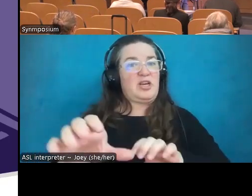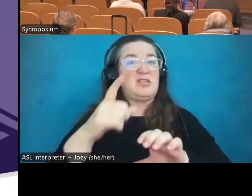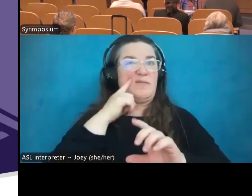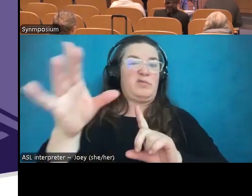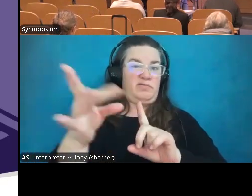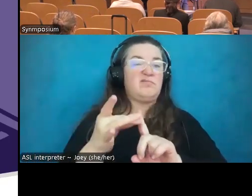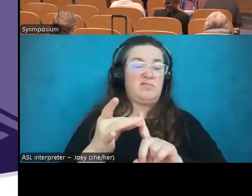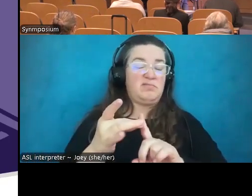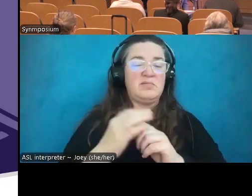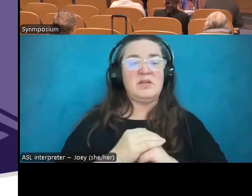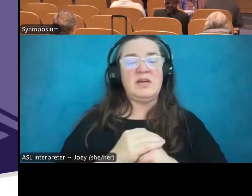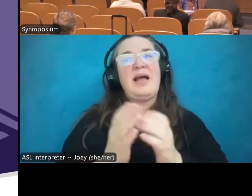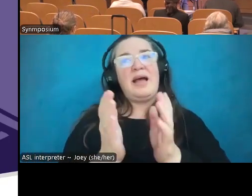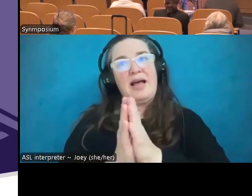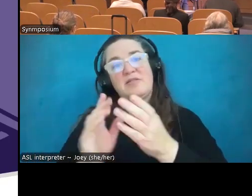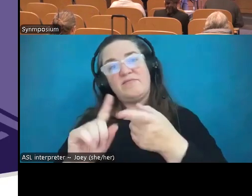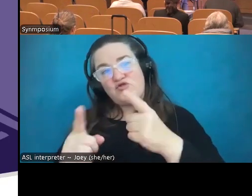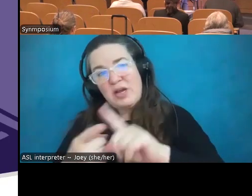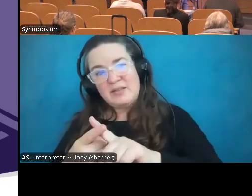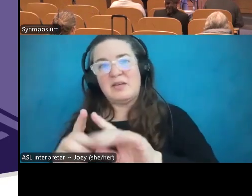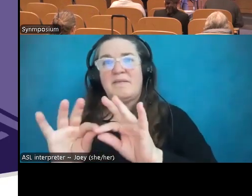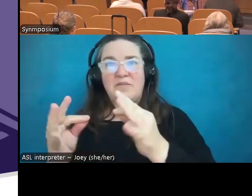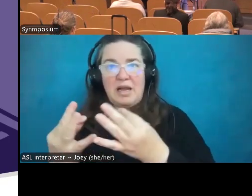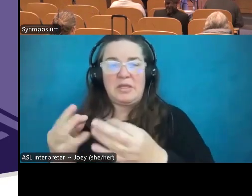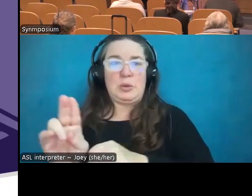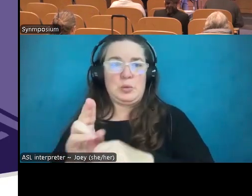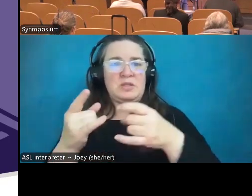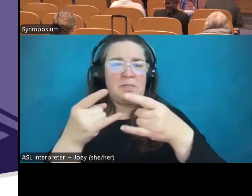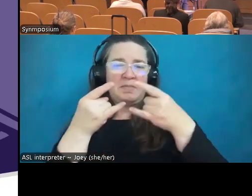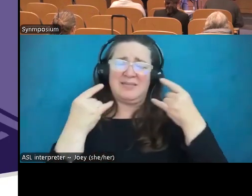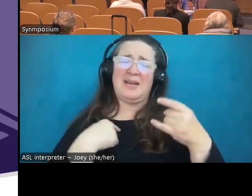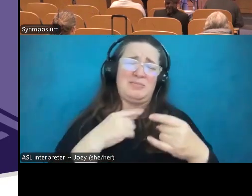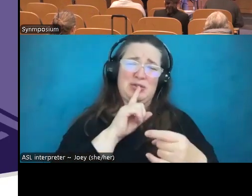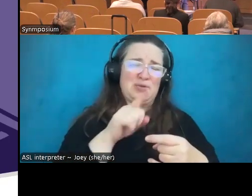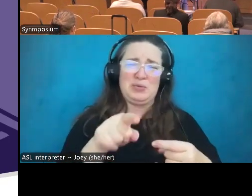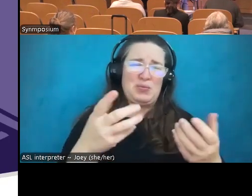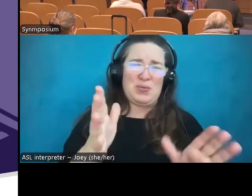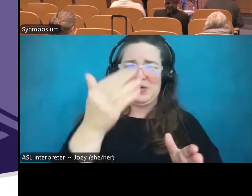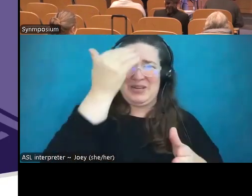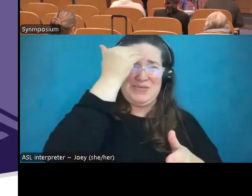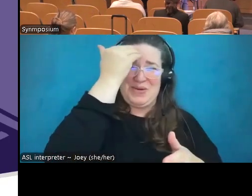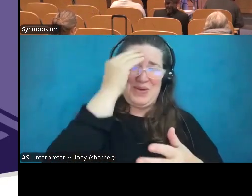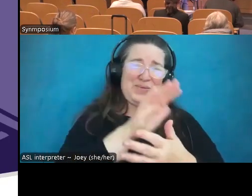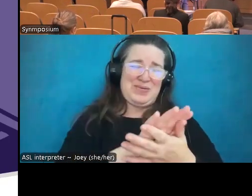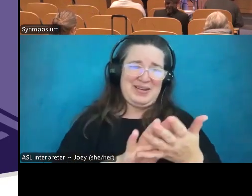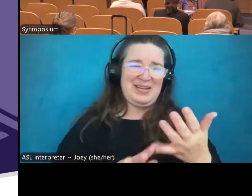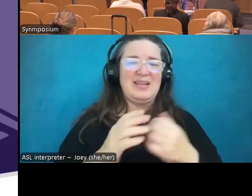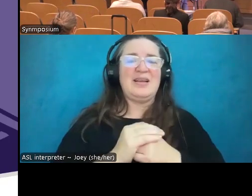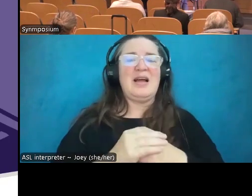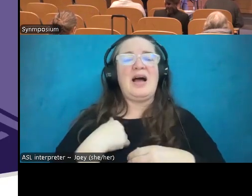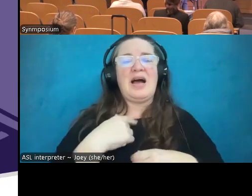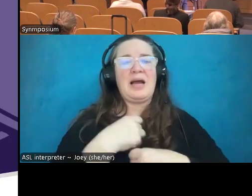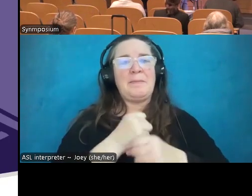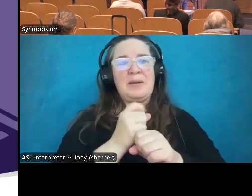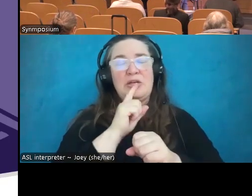friends and family to mask. I'm sure this is not news to you. I'm sure you're already doing all these things. I make sure that they know how to get me. If they